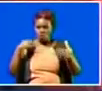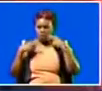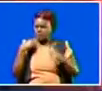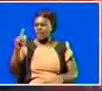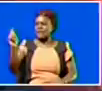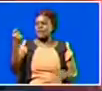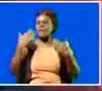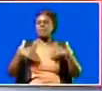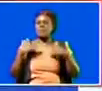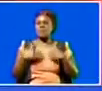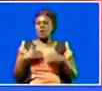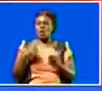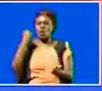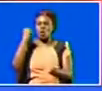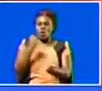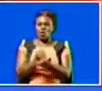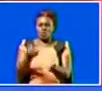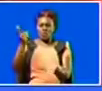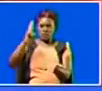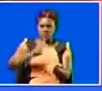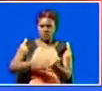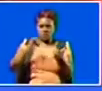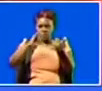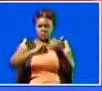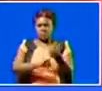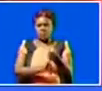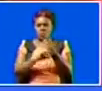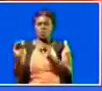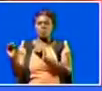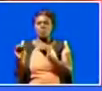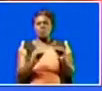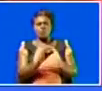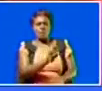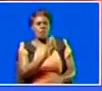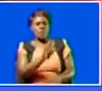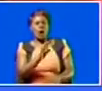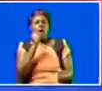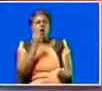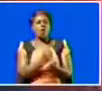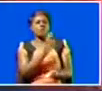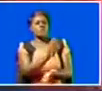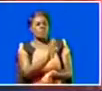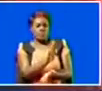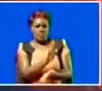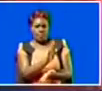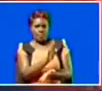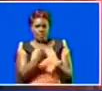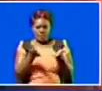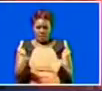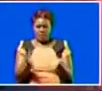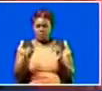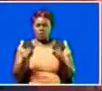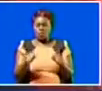Kenyans whether the office of the Registrar of Marriages has been shifted to their reception or to their side offices so that now they